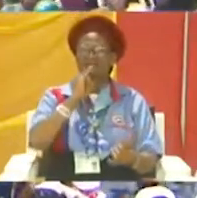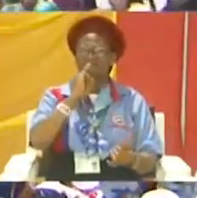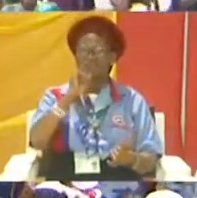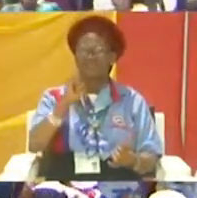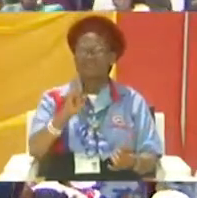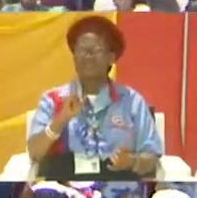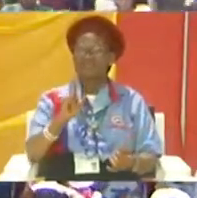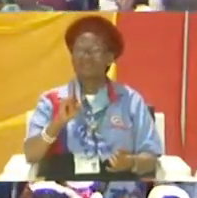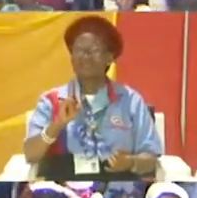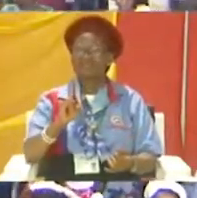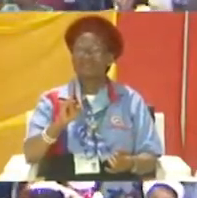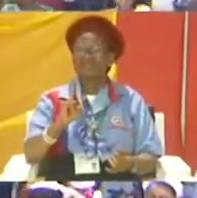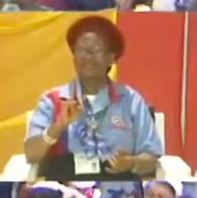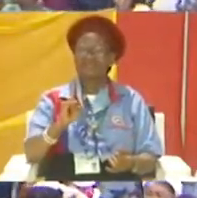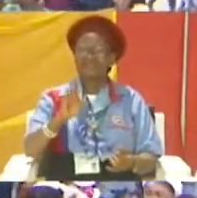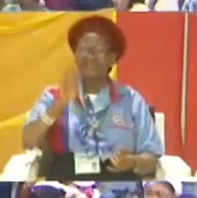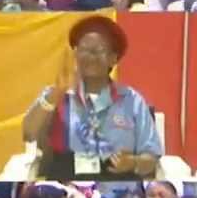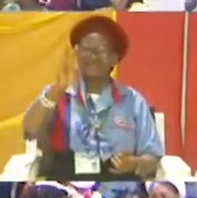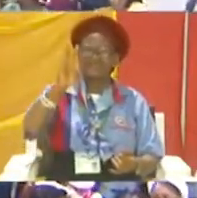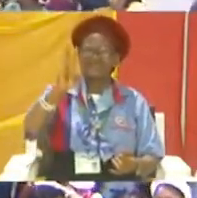67.